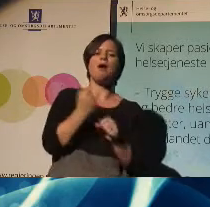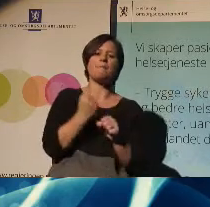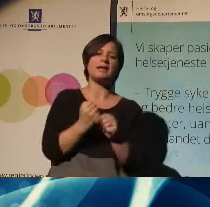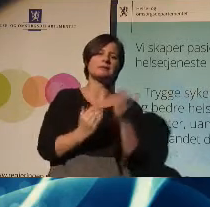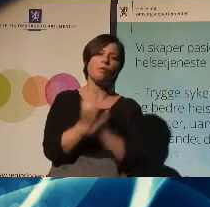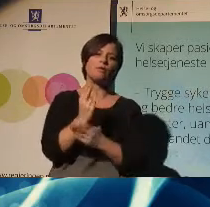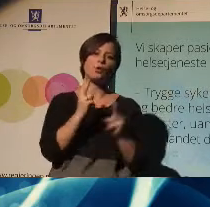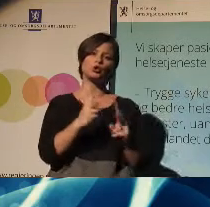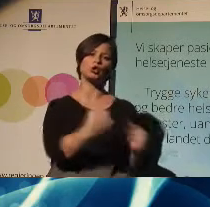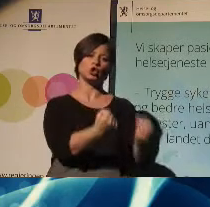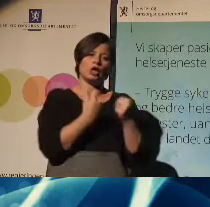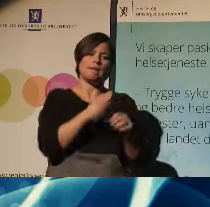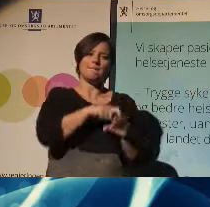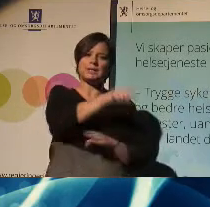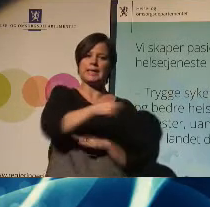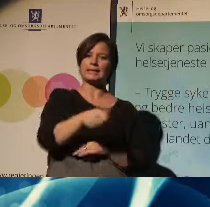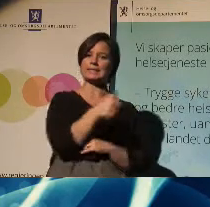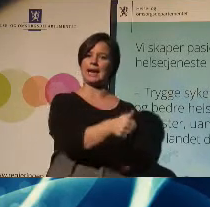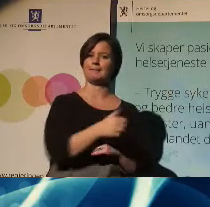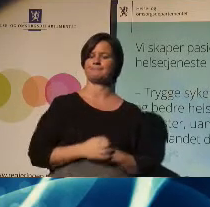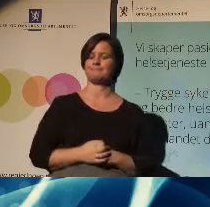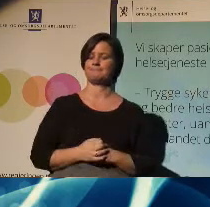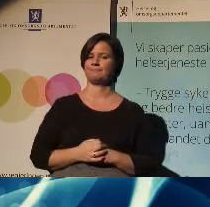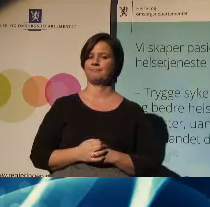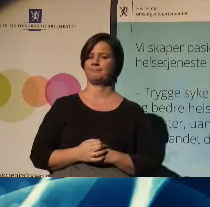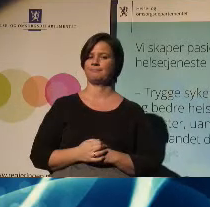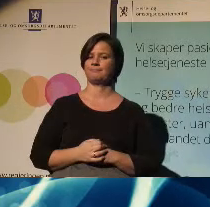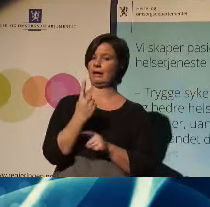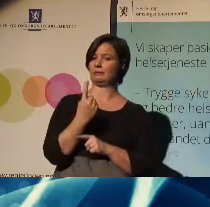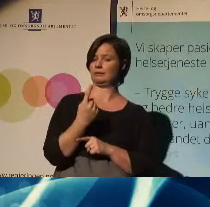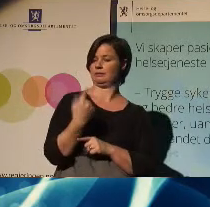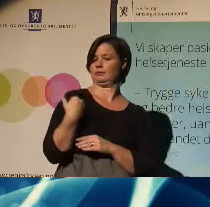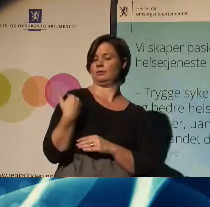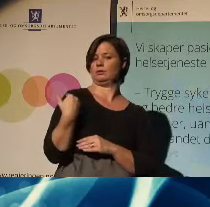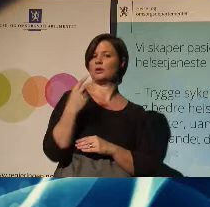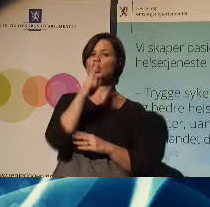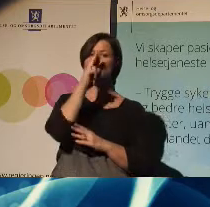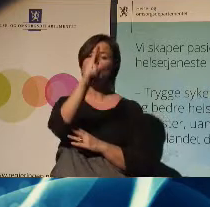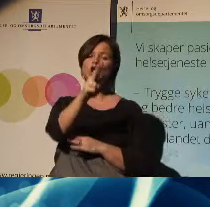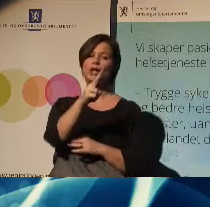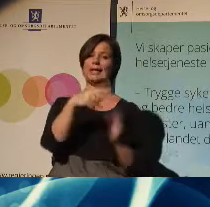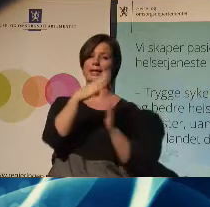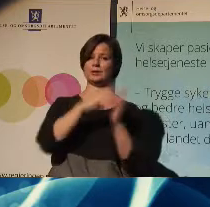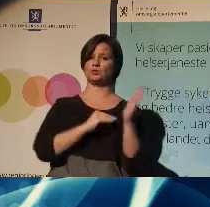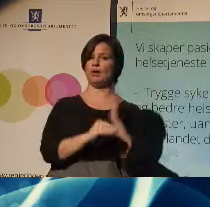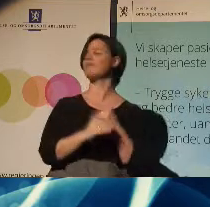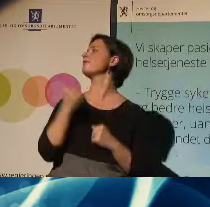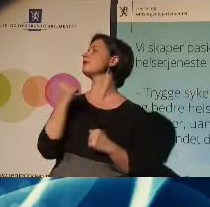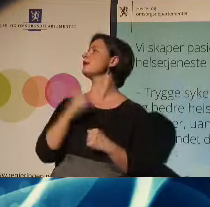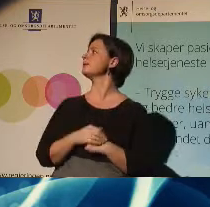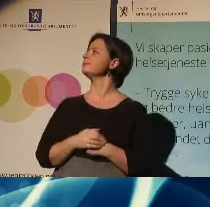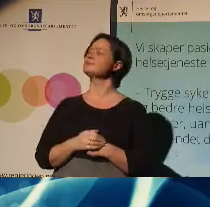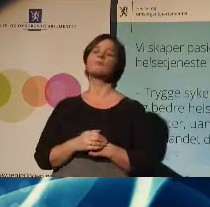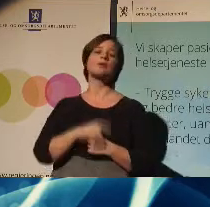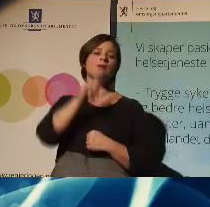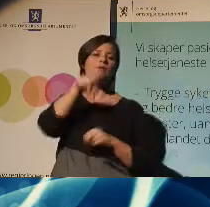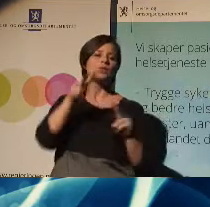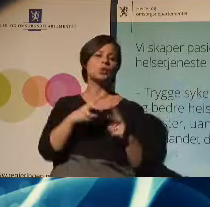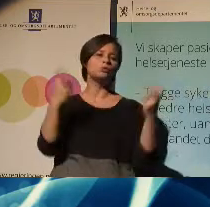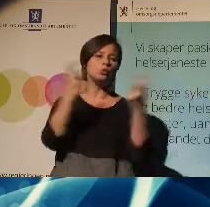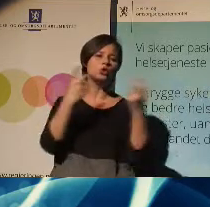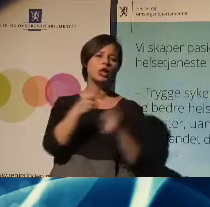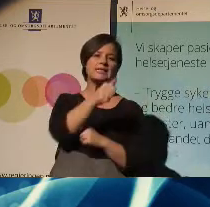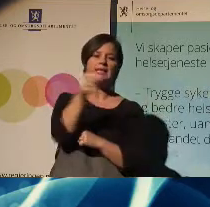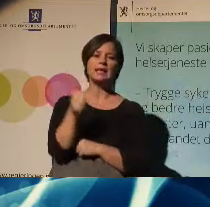empowering patients. This is one of our latest results, Parkinson Atlas, which is in the public domain. You can check it out yourself. These